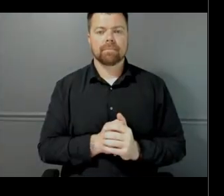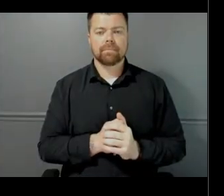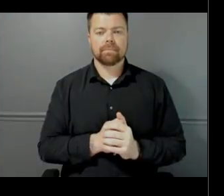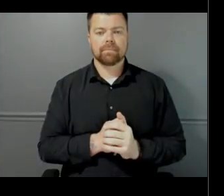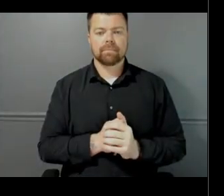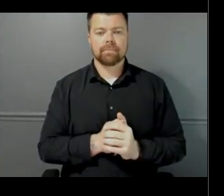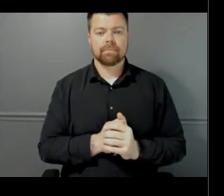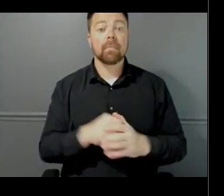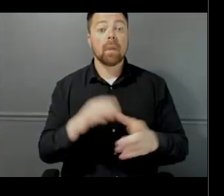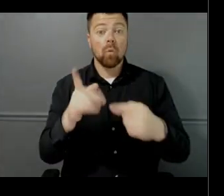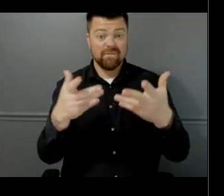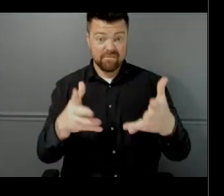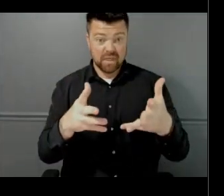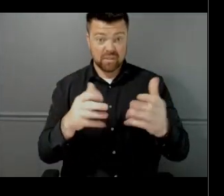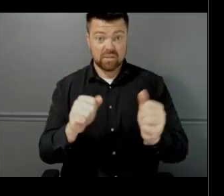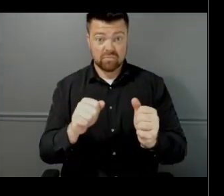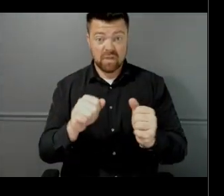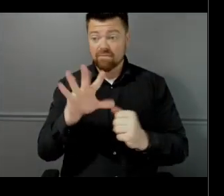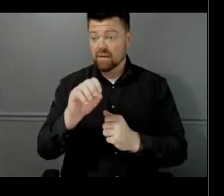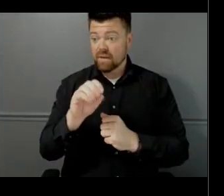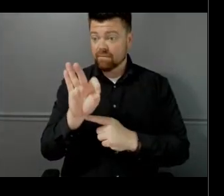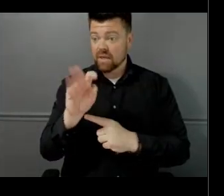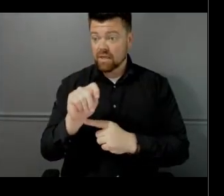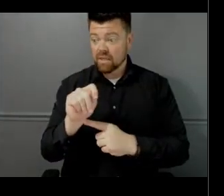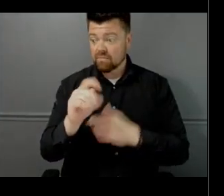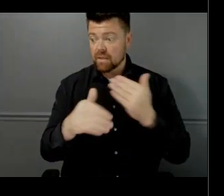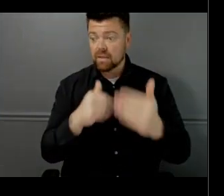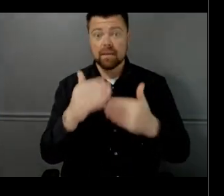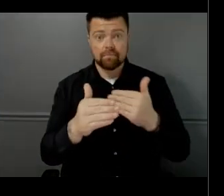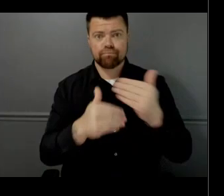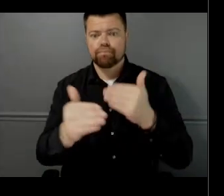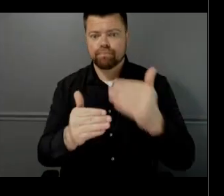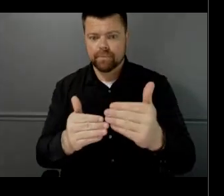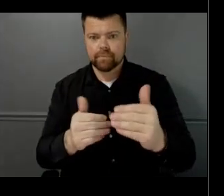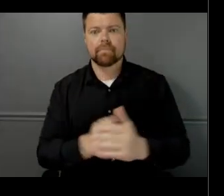Once you've done that, you're going to proceed to step B.